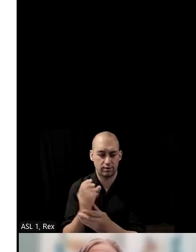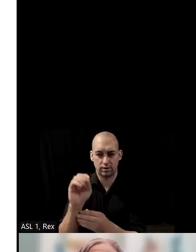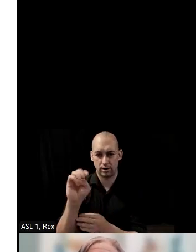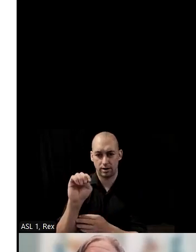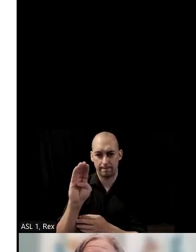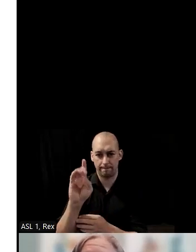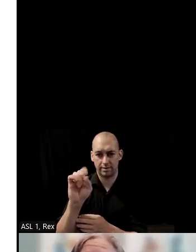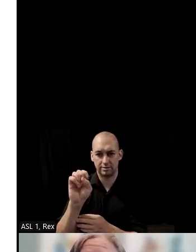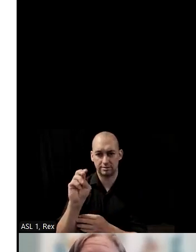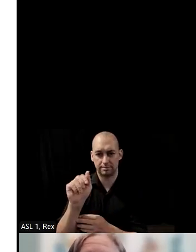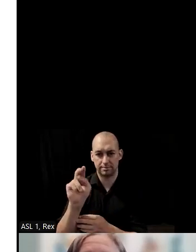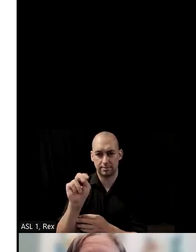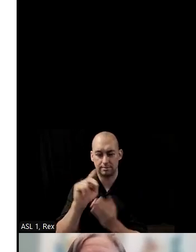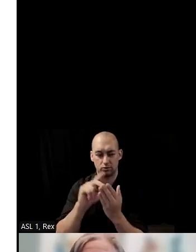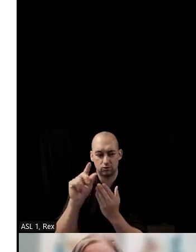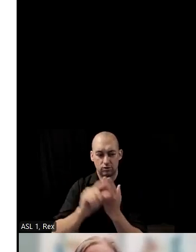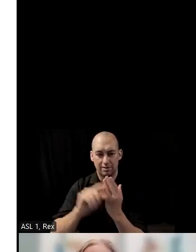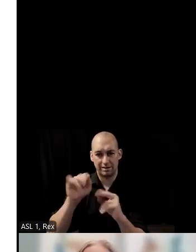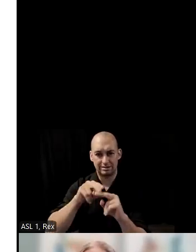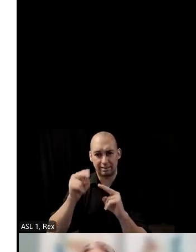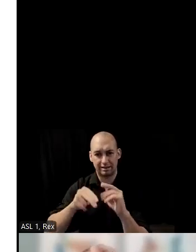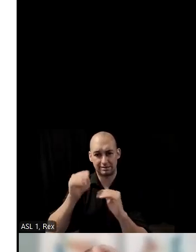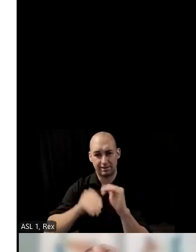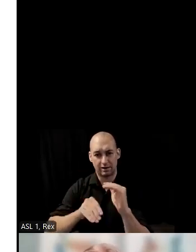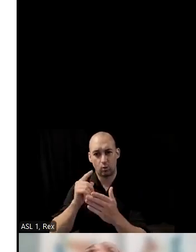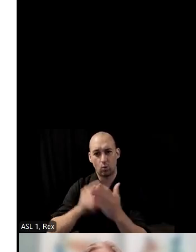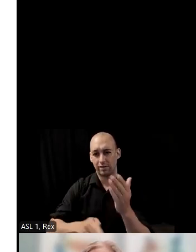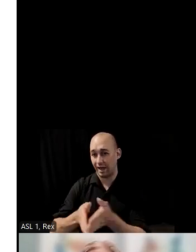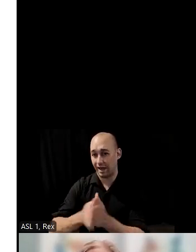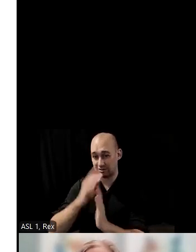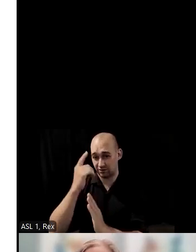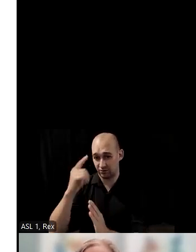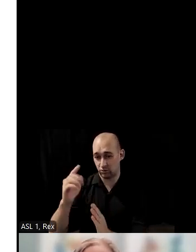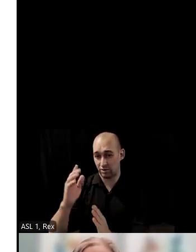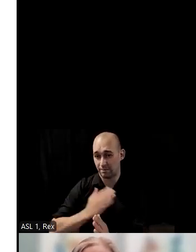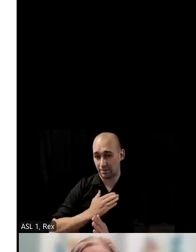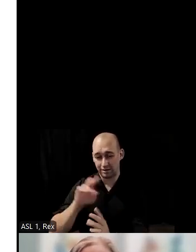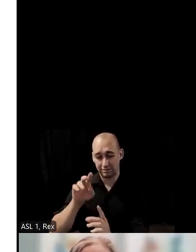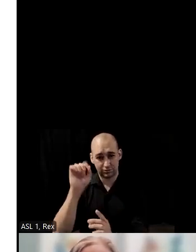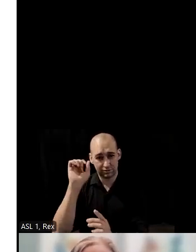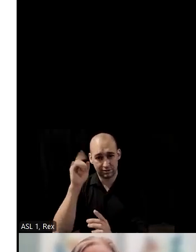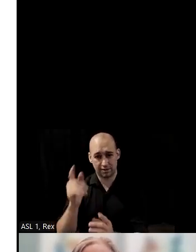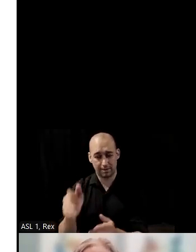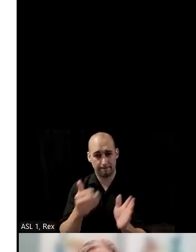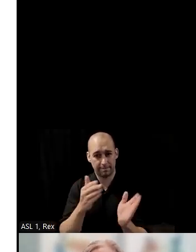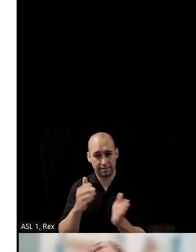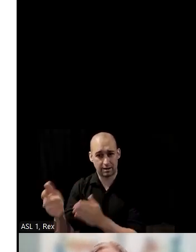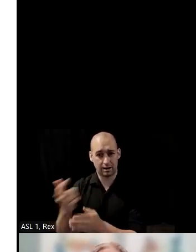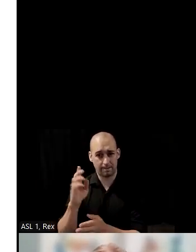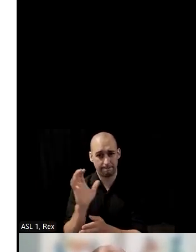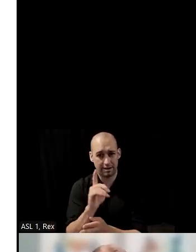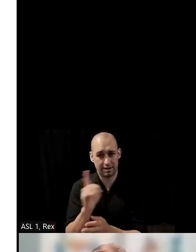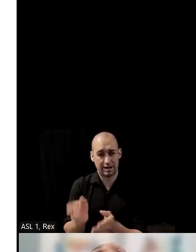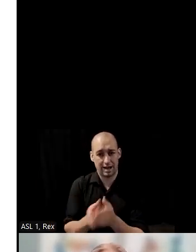program. It is less than what they originally asked for. My understanding is they're planning to come back in this next legislative session to ask for